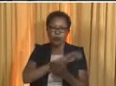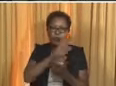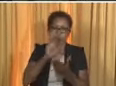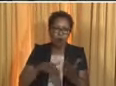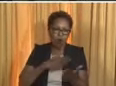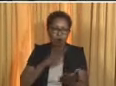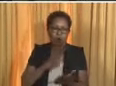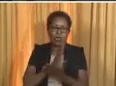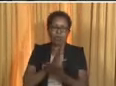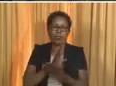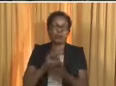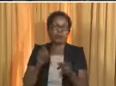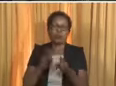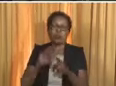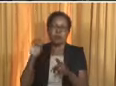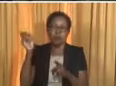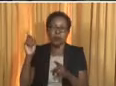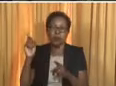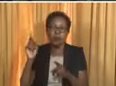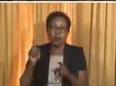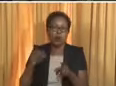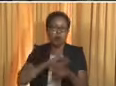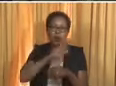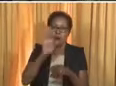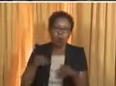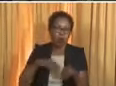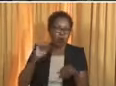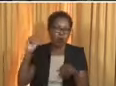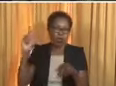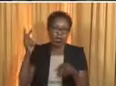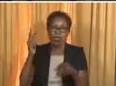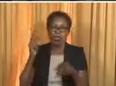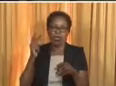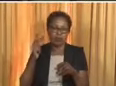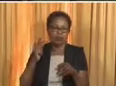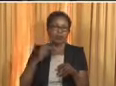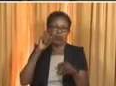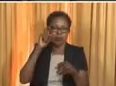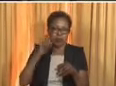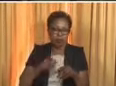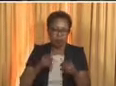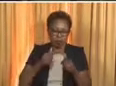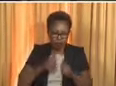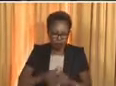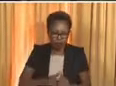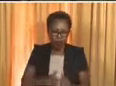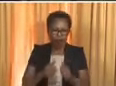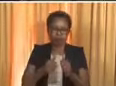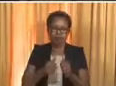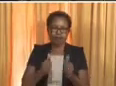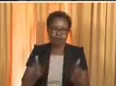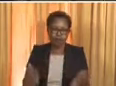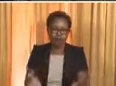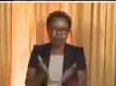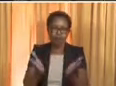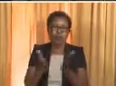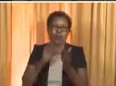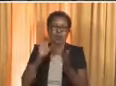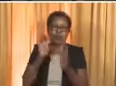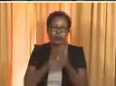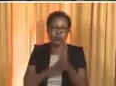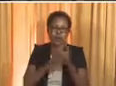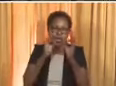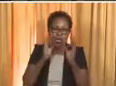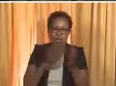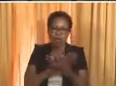and the President, like all Kenyans, is obligated to respect, uphold, and safeguard the Constitution. If any Kenyan has the right